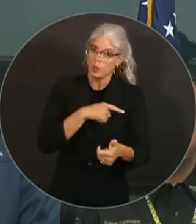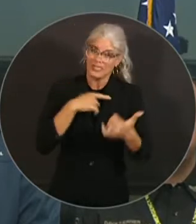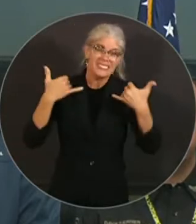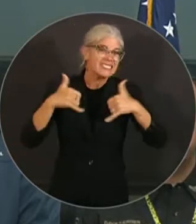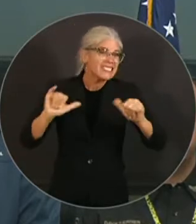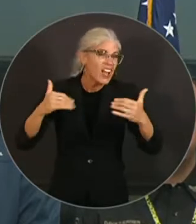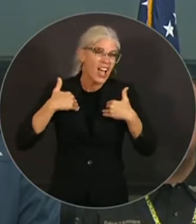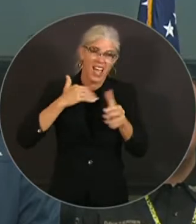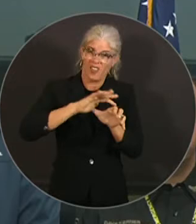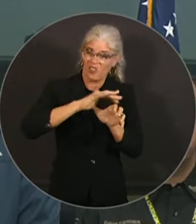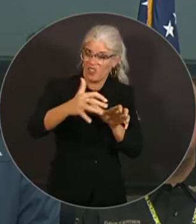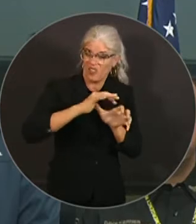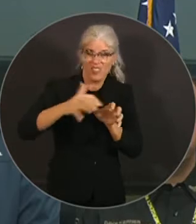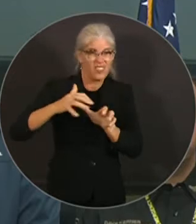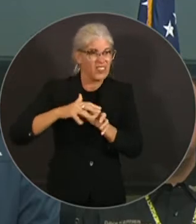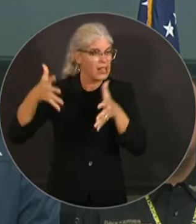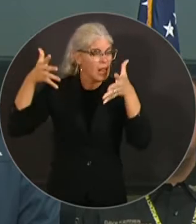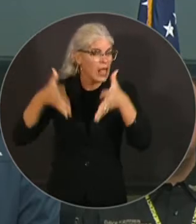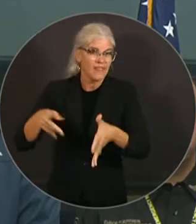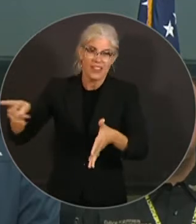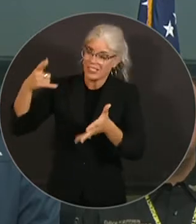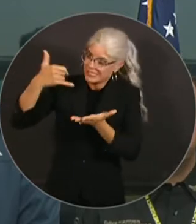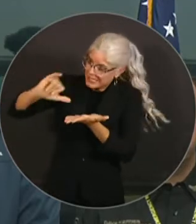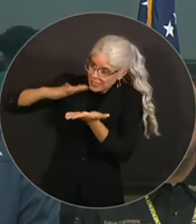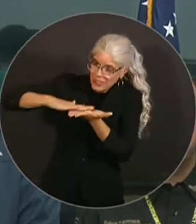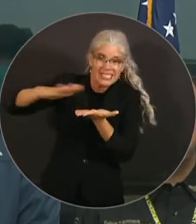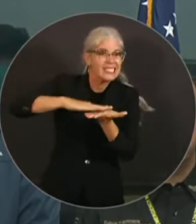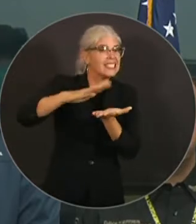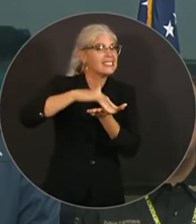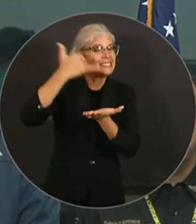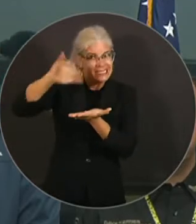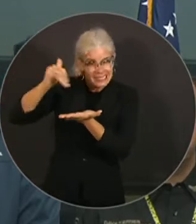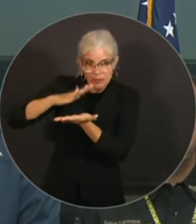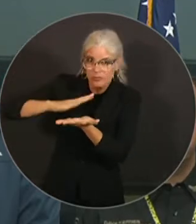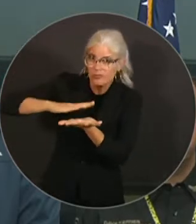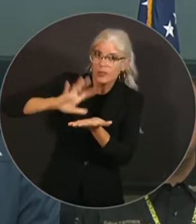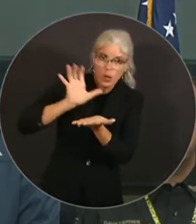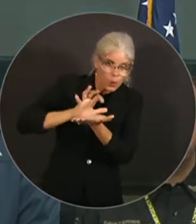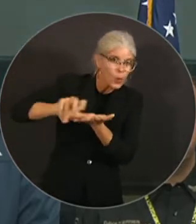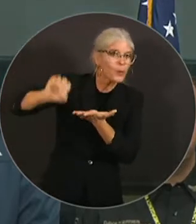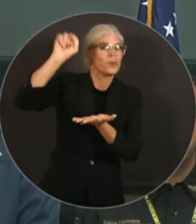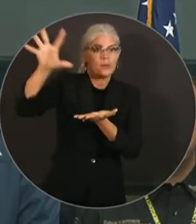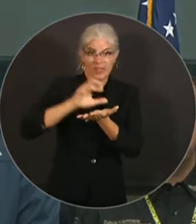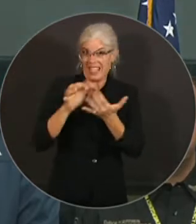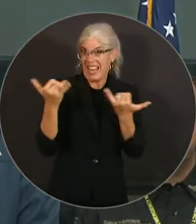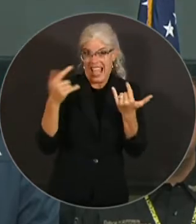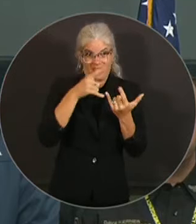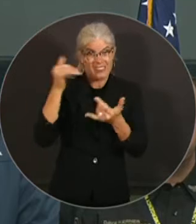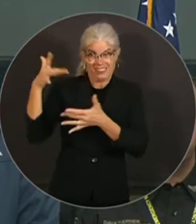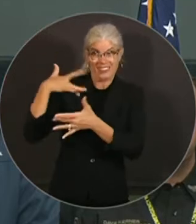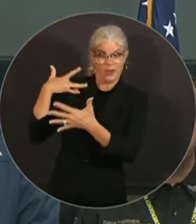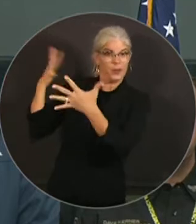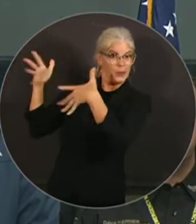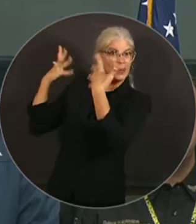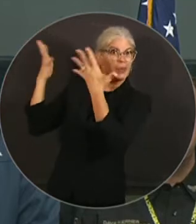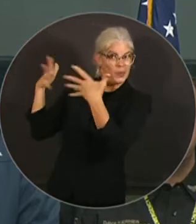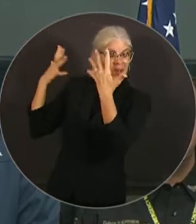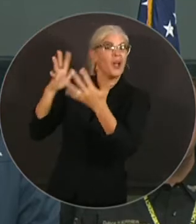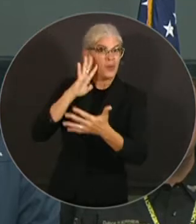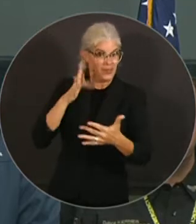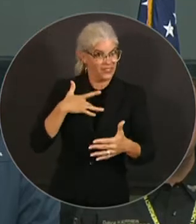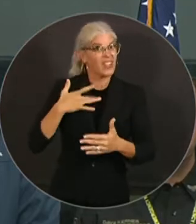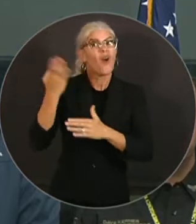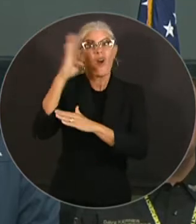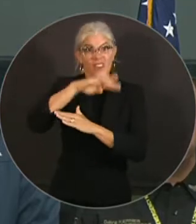the way until we start to hit tropical storm force winds. So that's all the rest of today through the night, all day